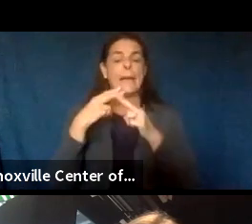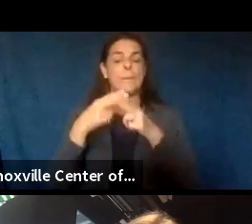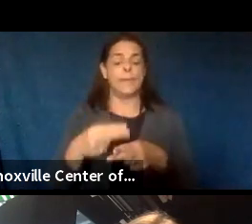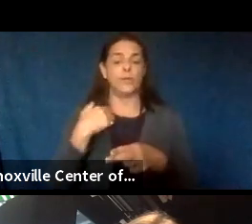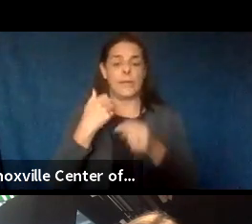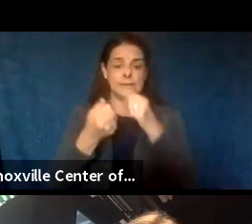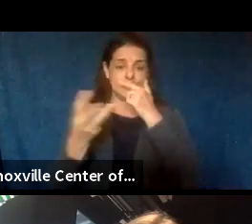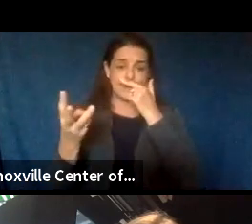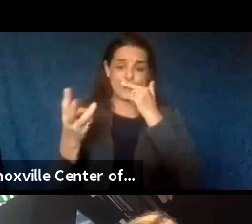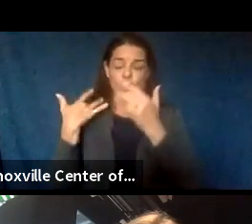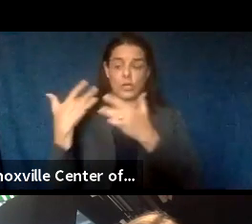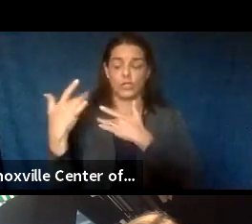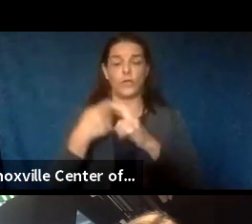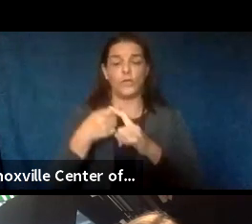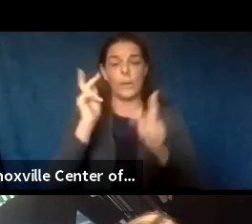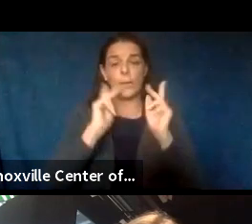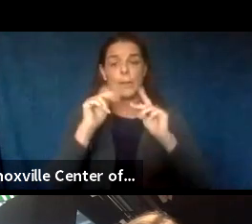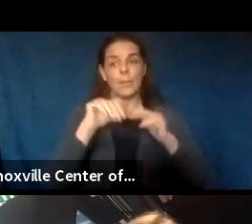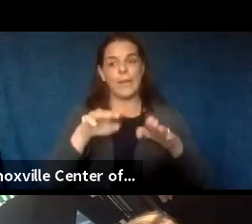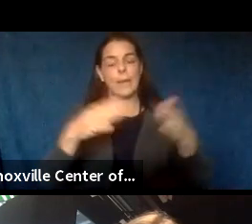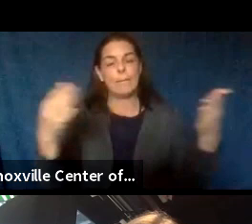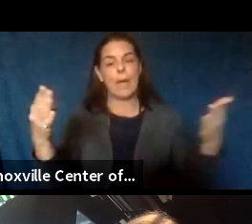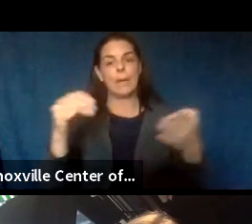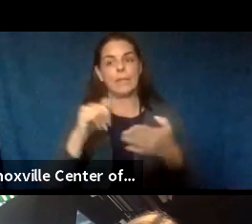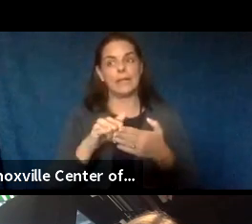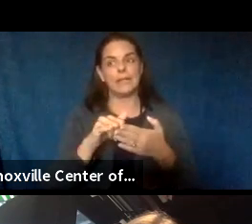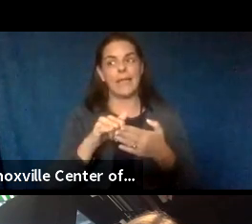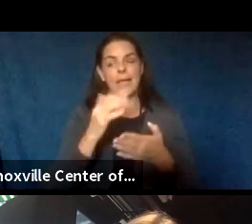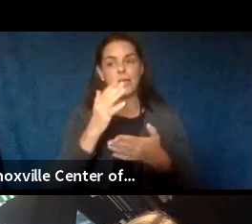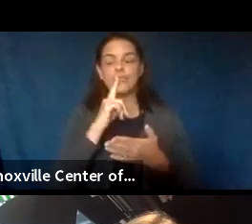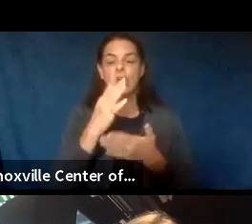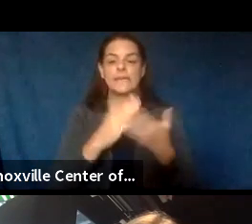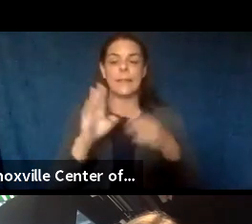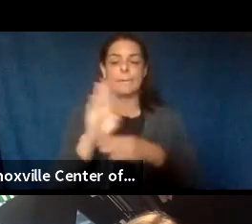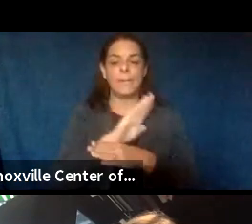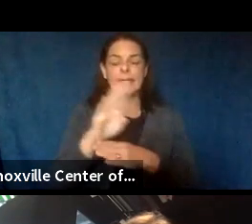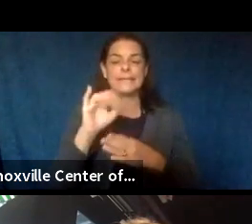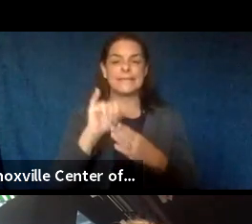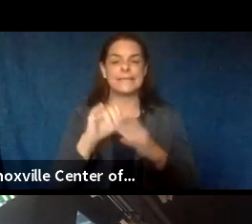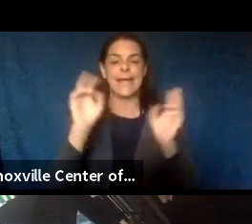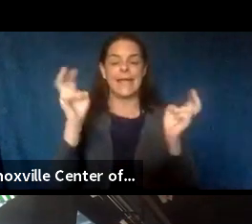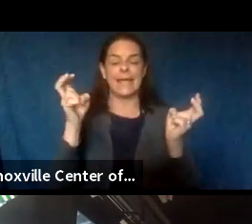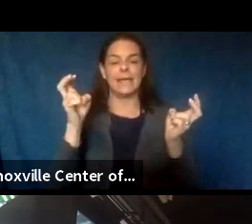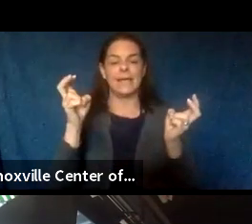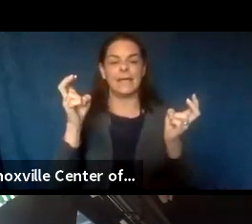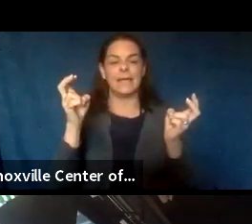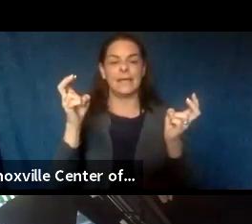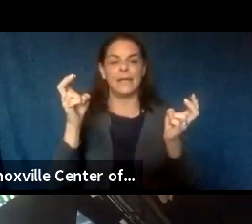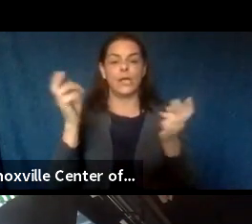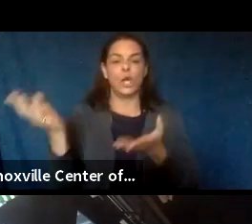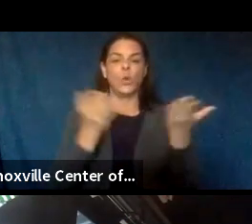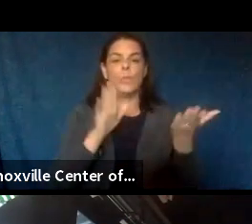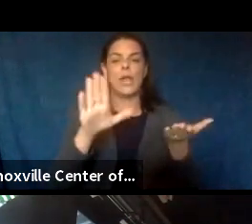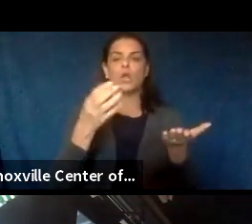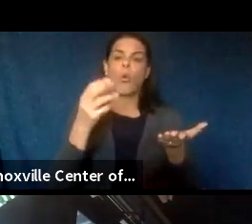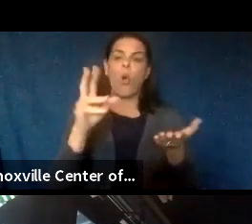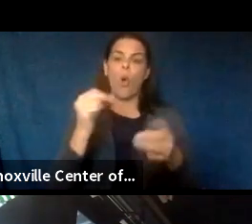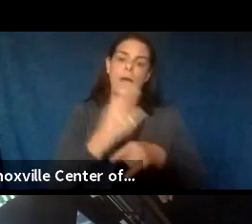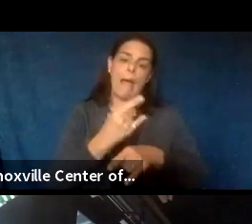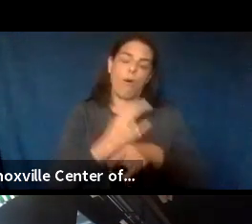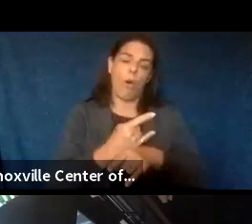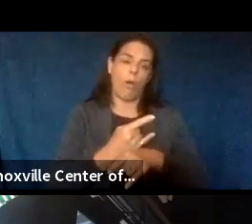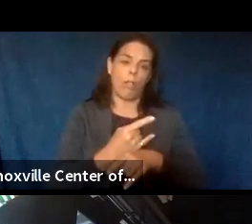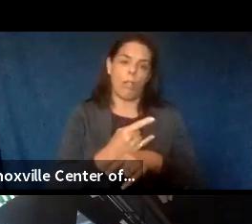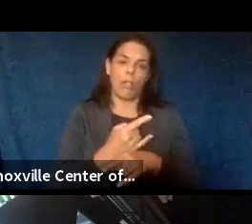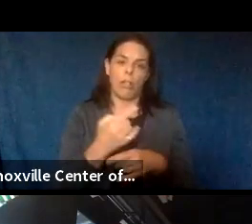of concerns from people in the public that there's some businesses that while you can bring your own alcohol, there was